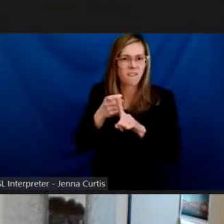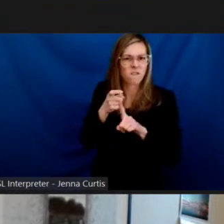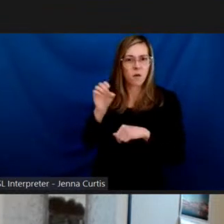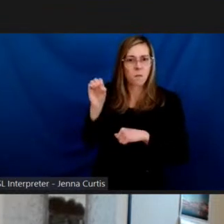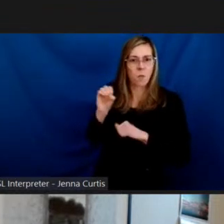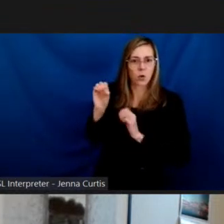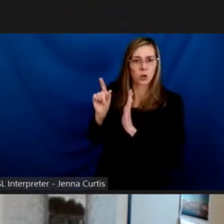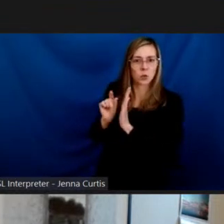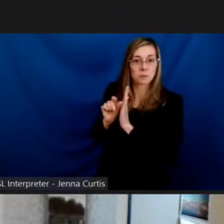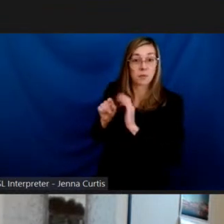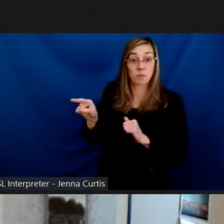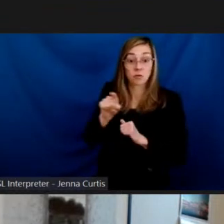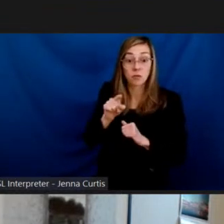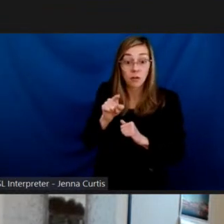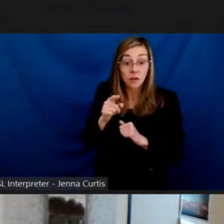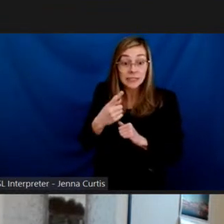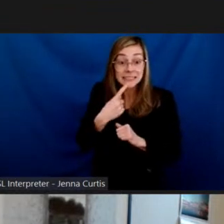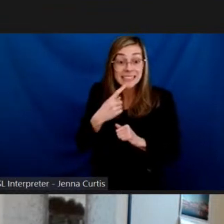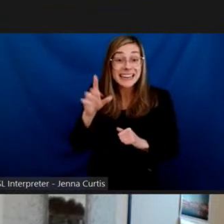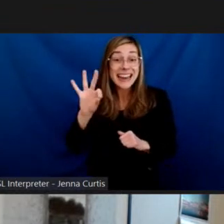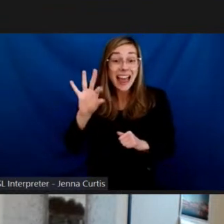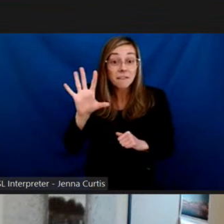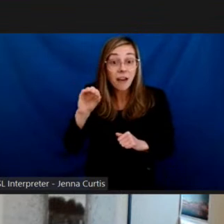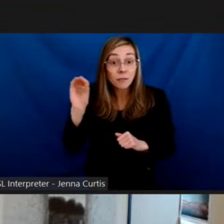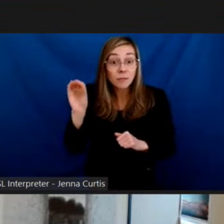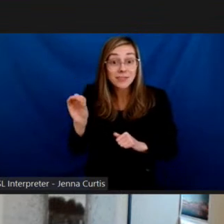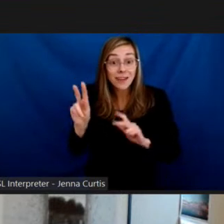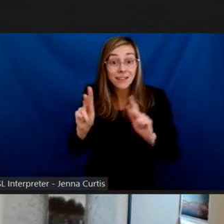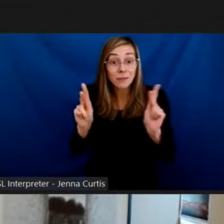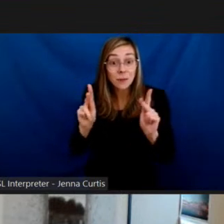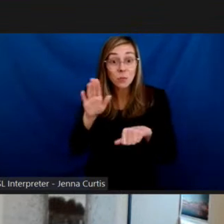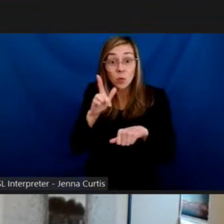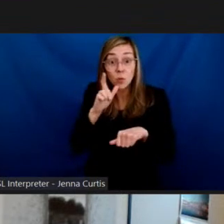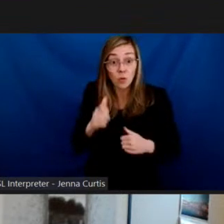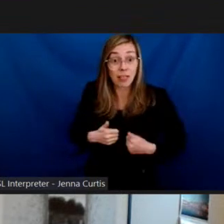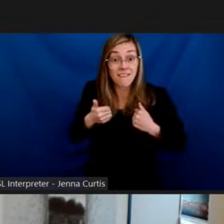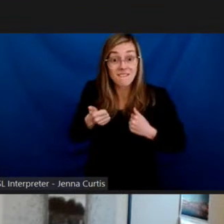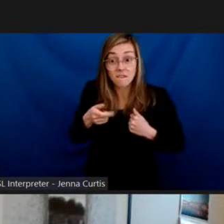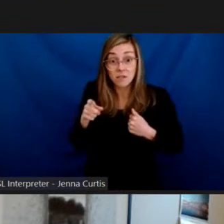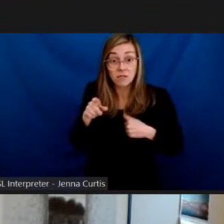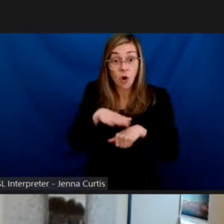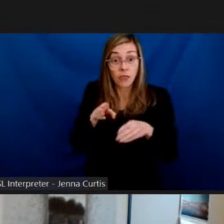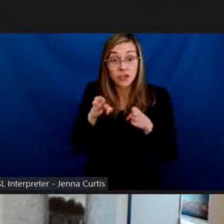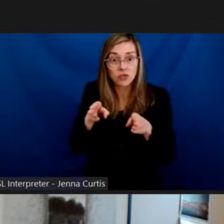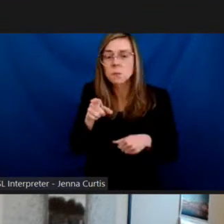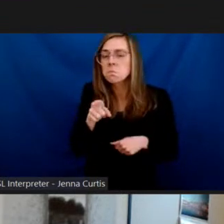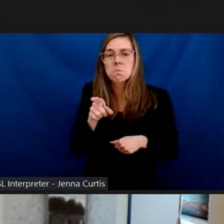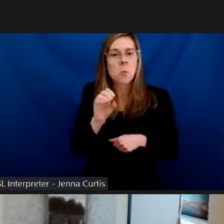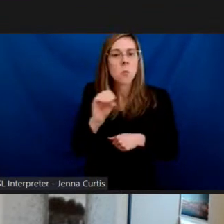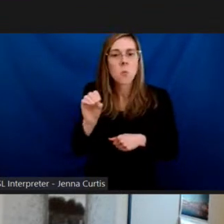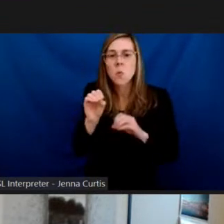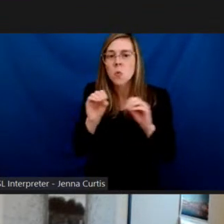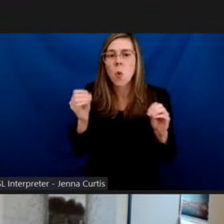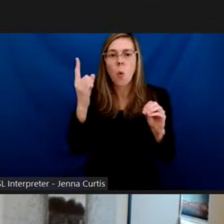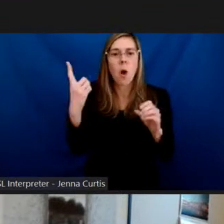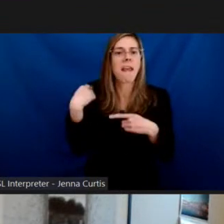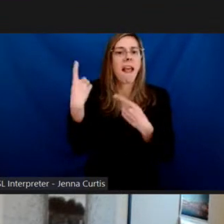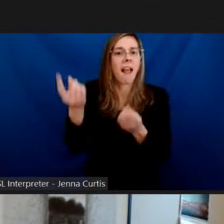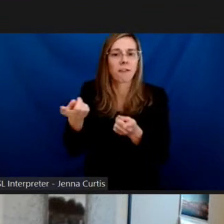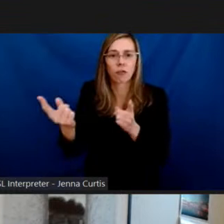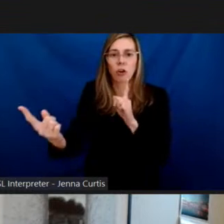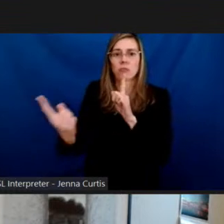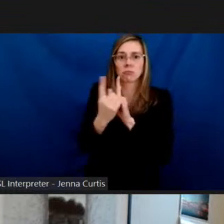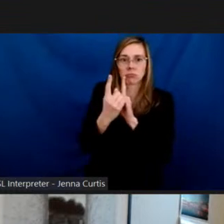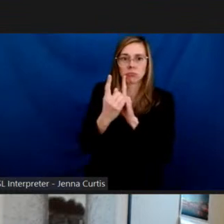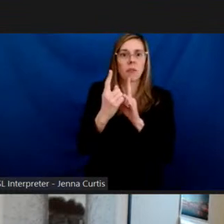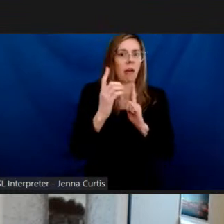they'd never been approached for access to housing or to shelter or to services of any kind. This allows us